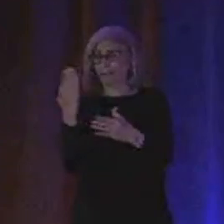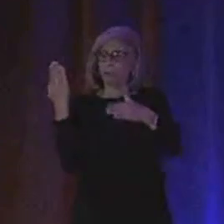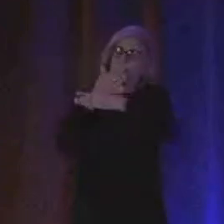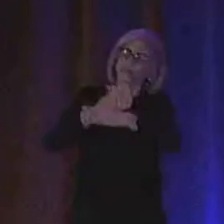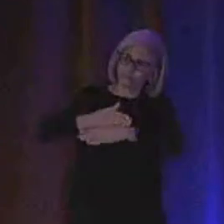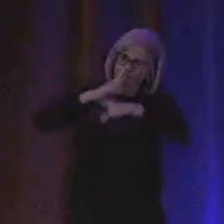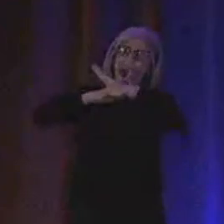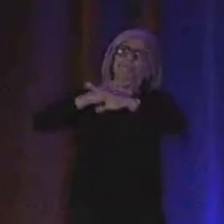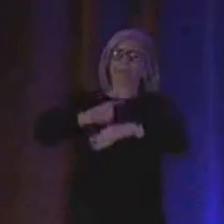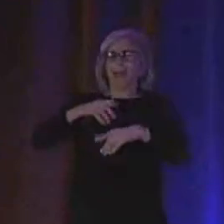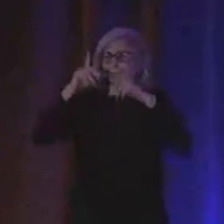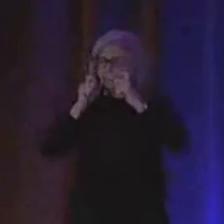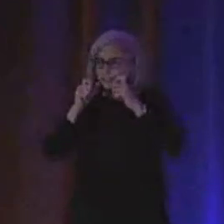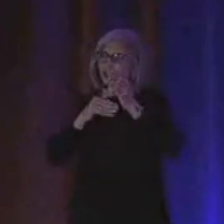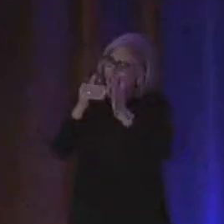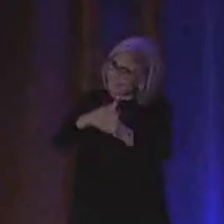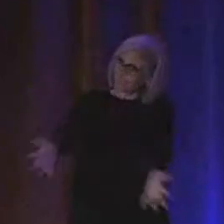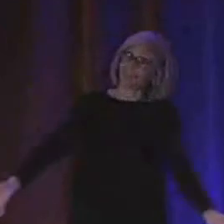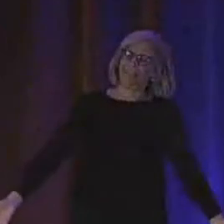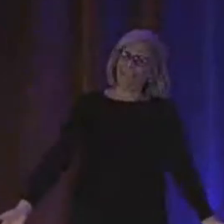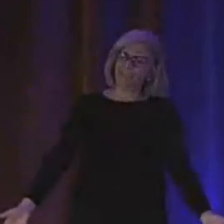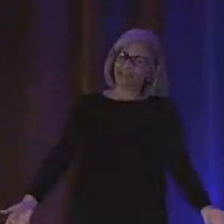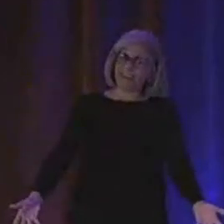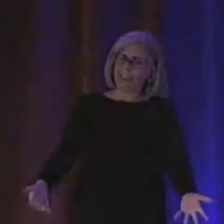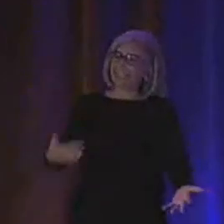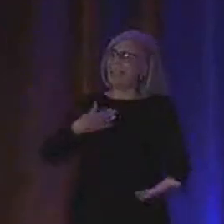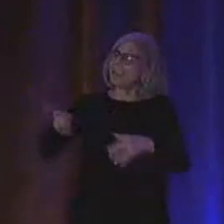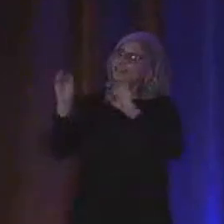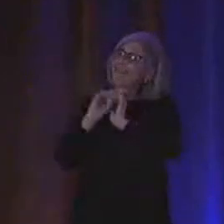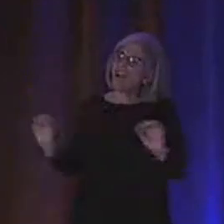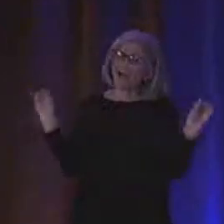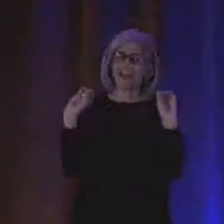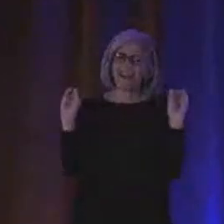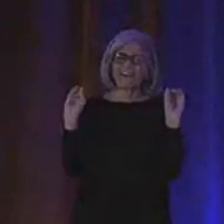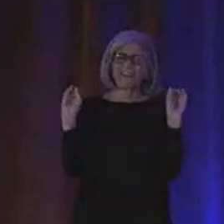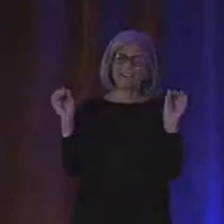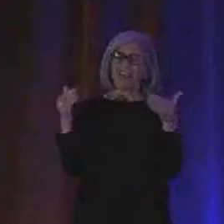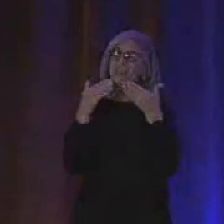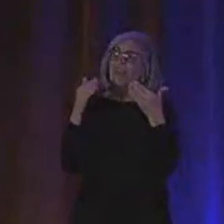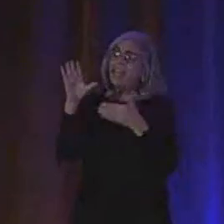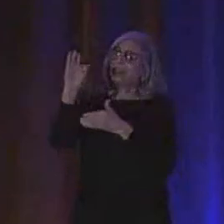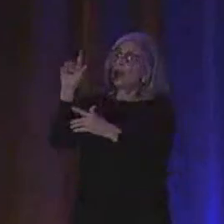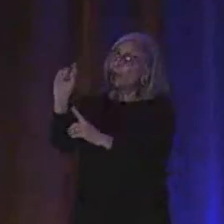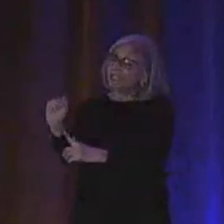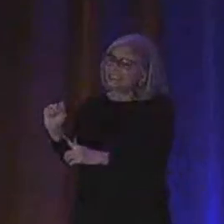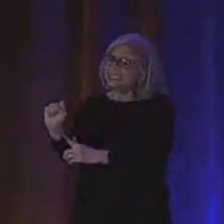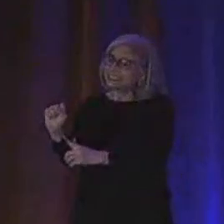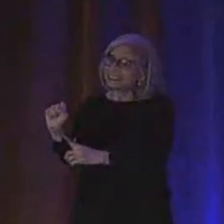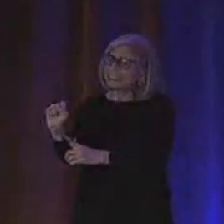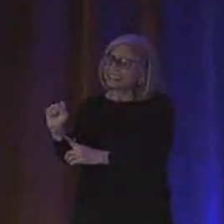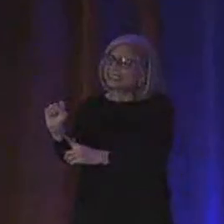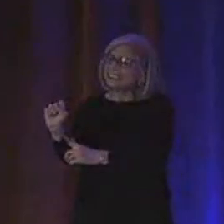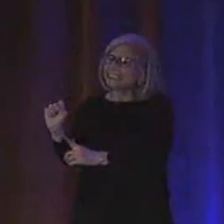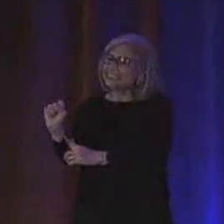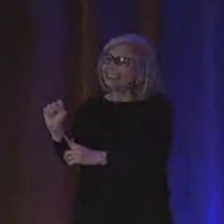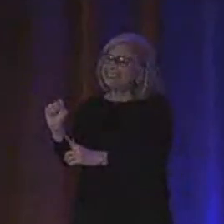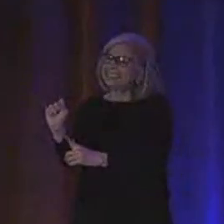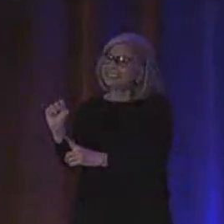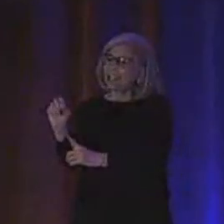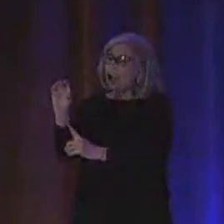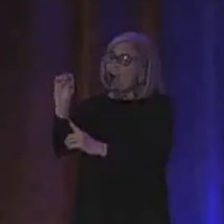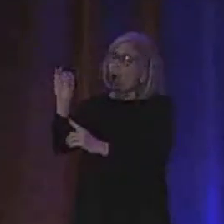interferes often. He has none of it. Thanks, Otis. And now